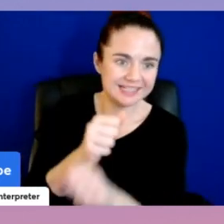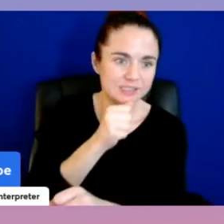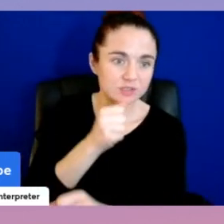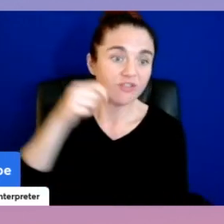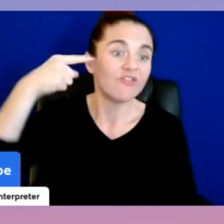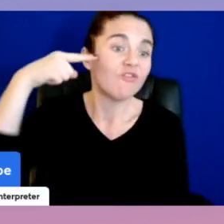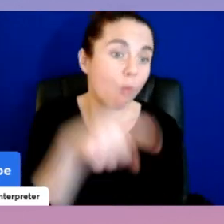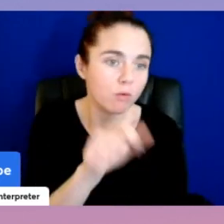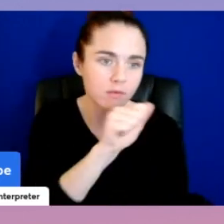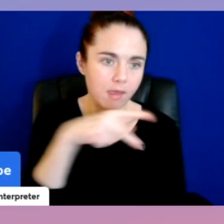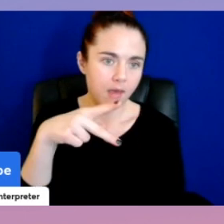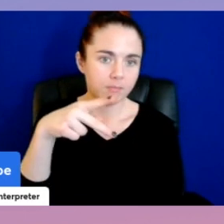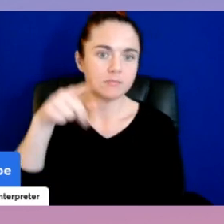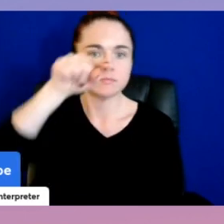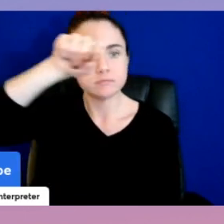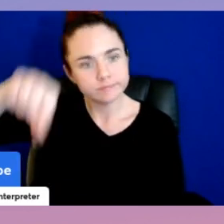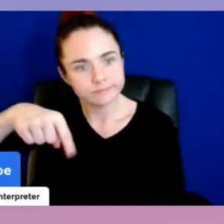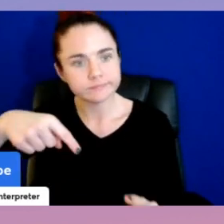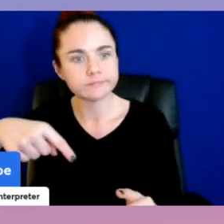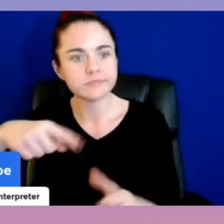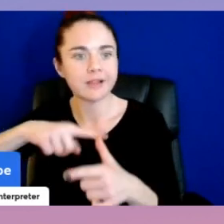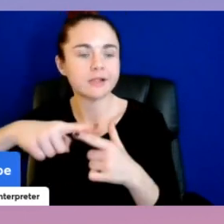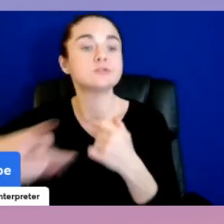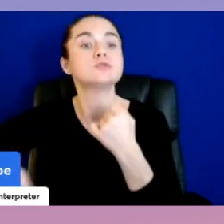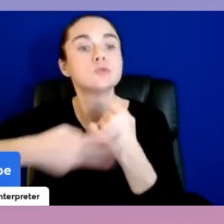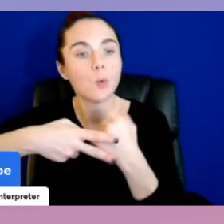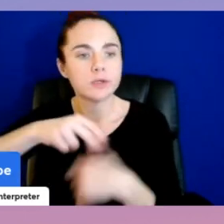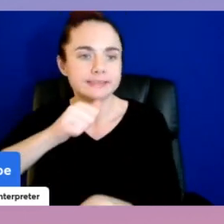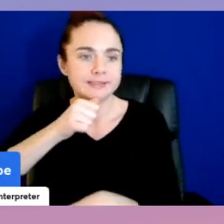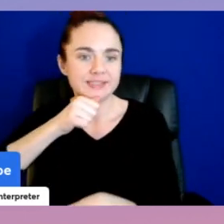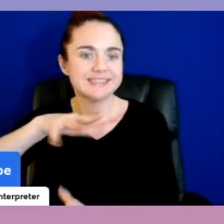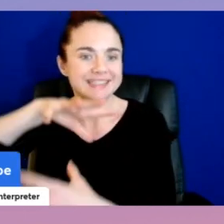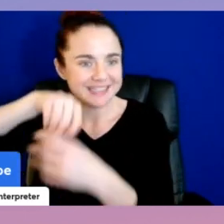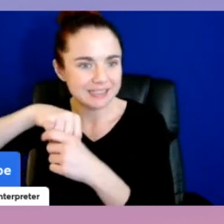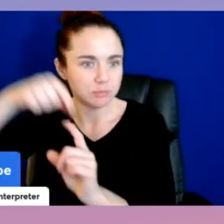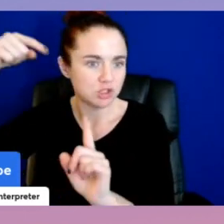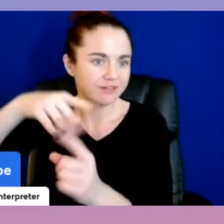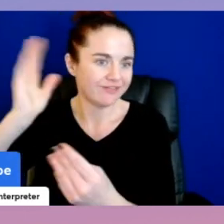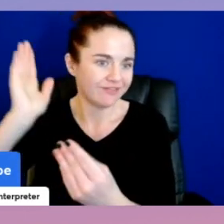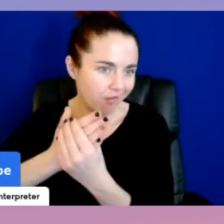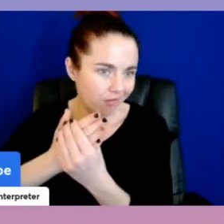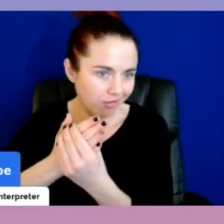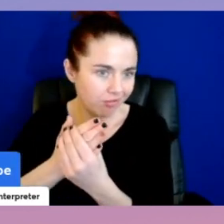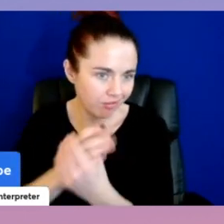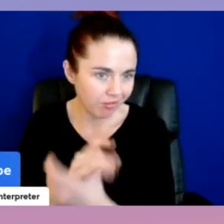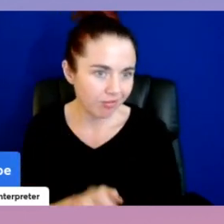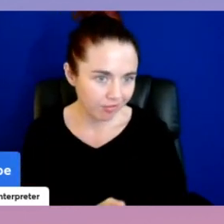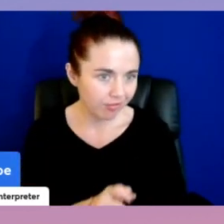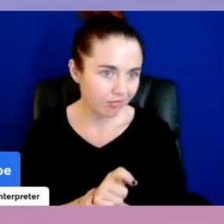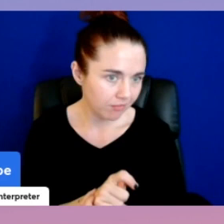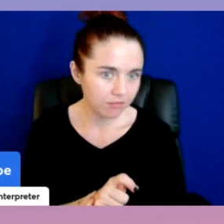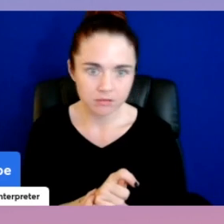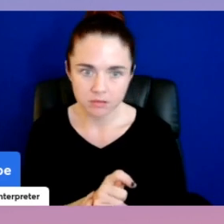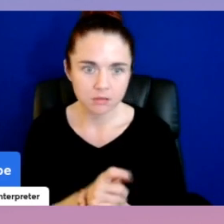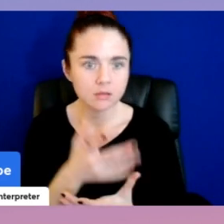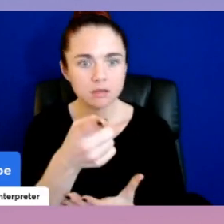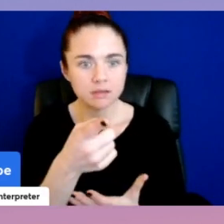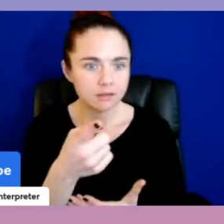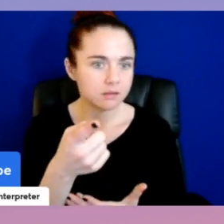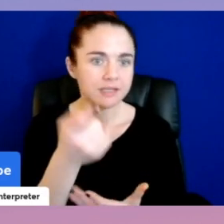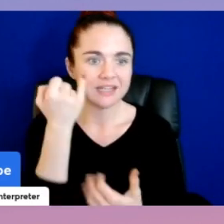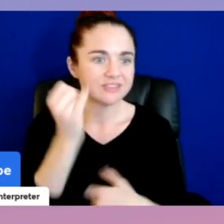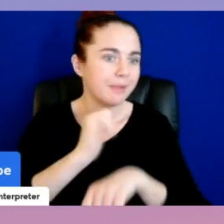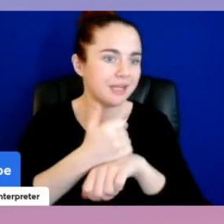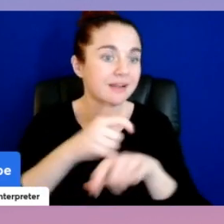of the application and store these secrets in a particular file that is based on